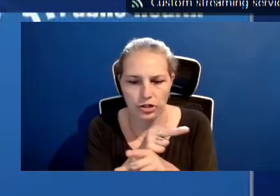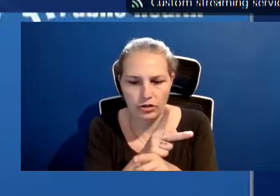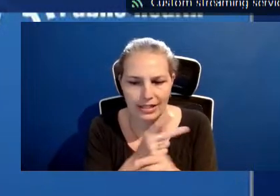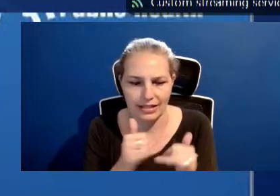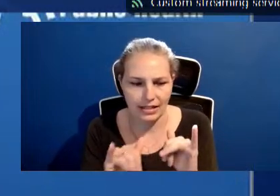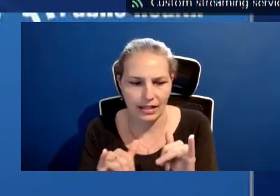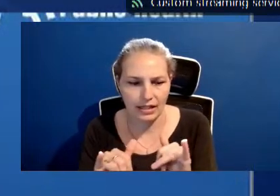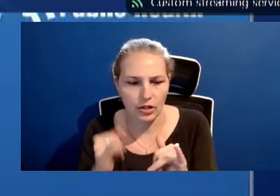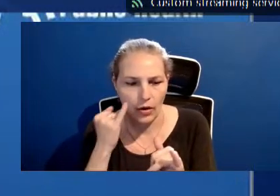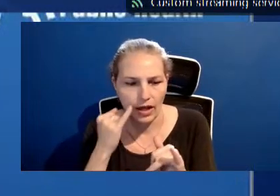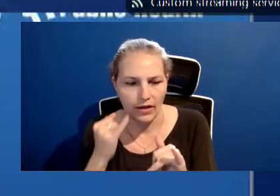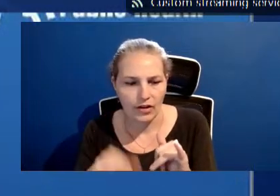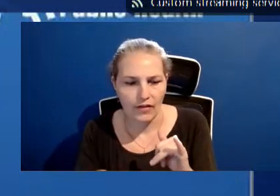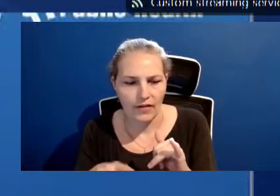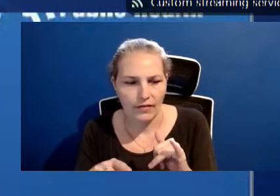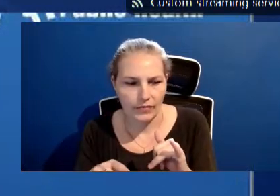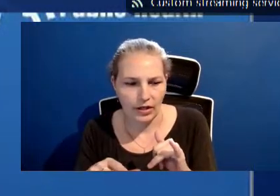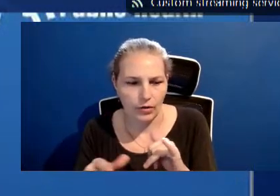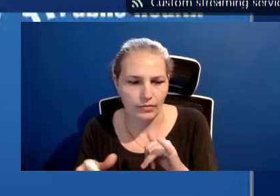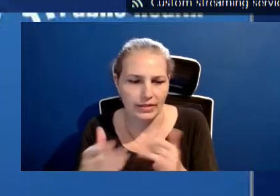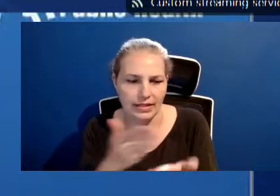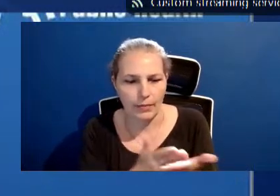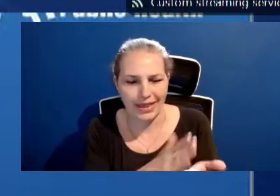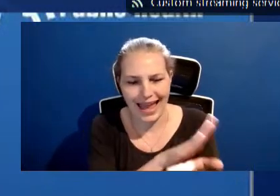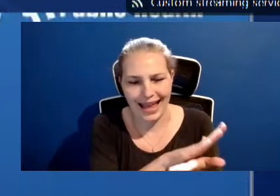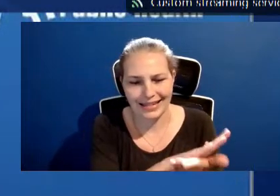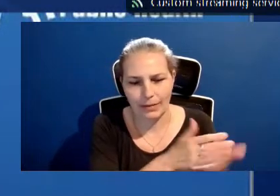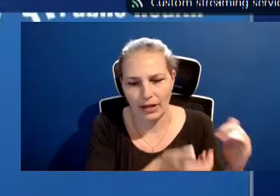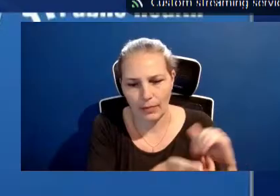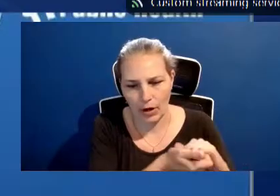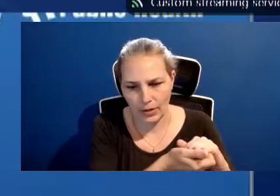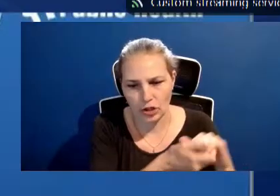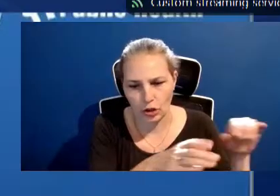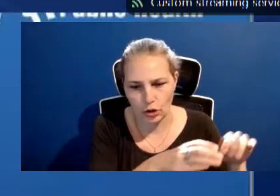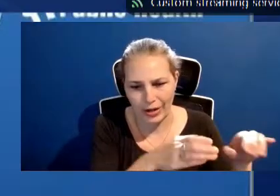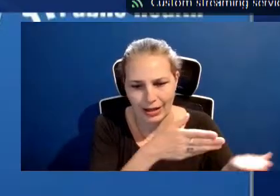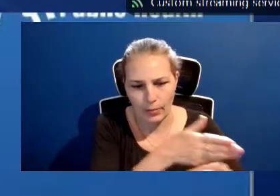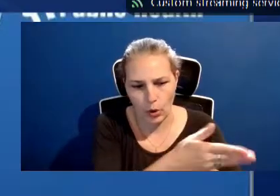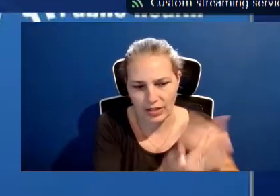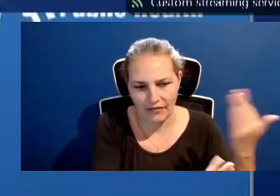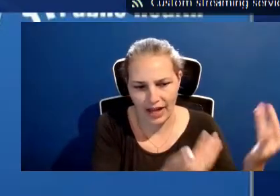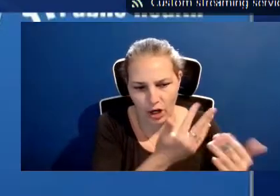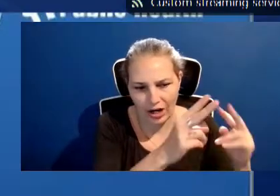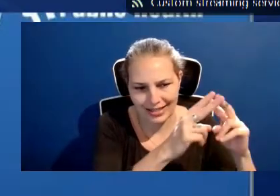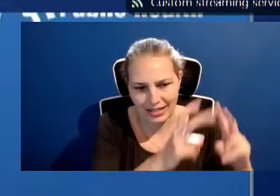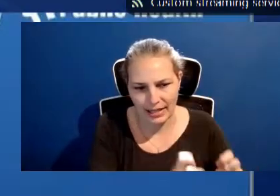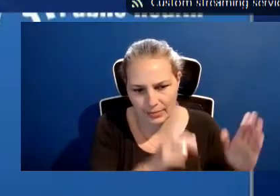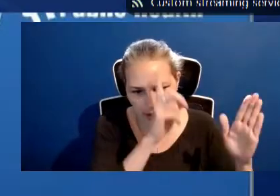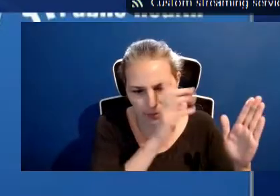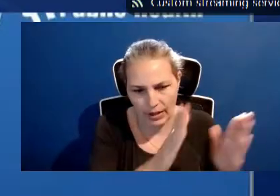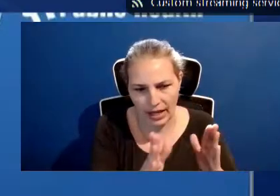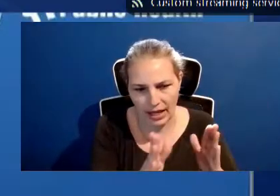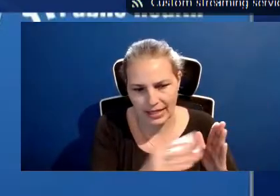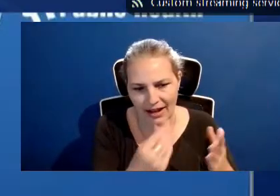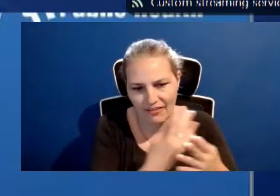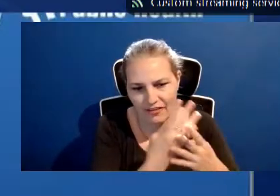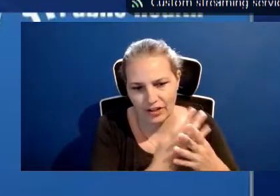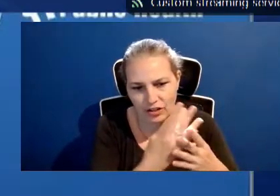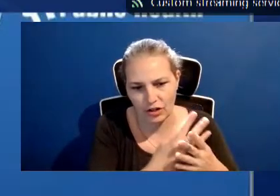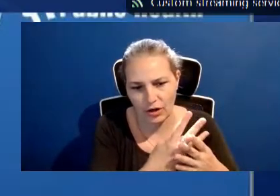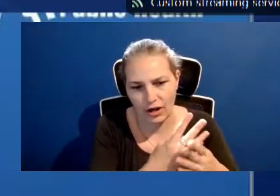post-fire assessment plan and filter by air quality, you can get a lot of information there from the various entities that continue to do air